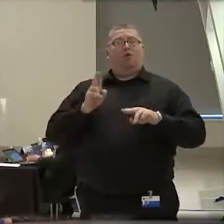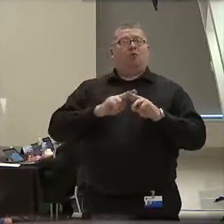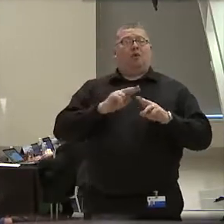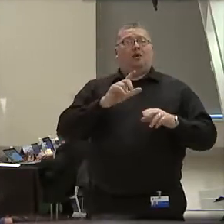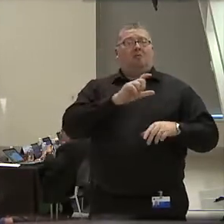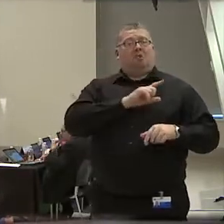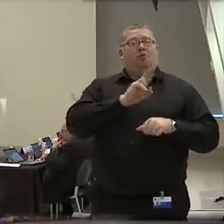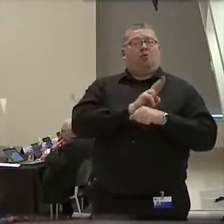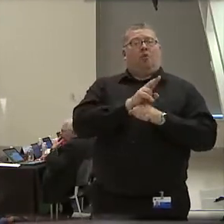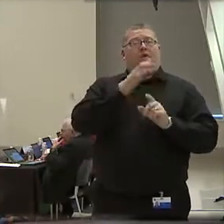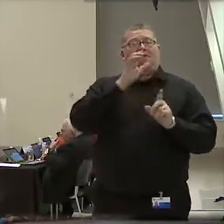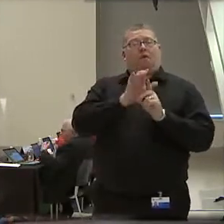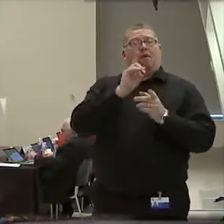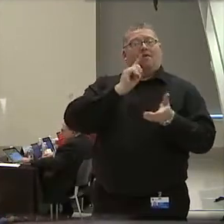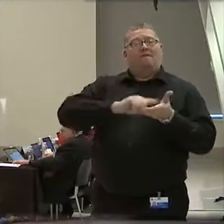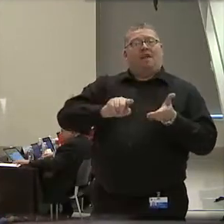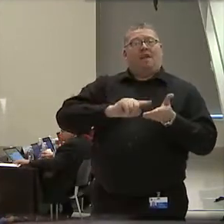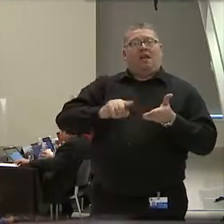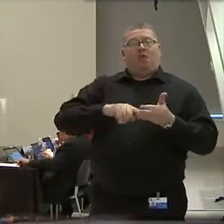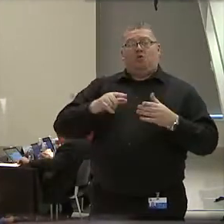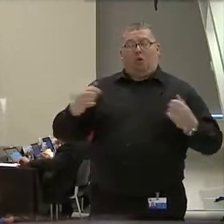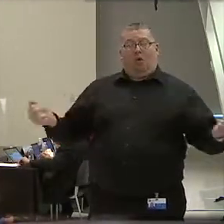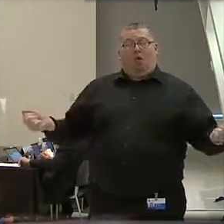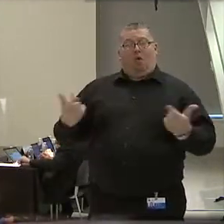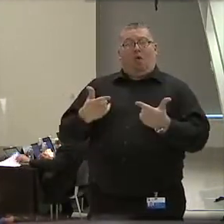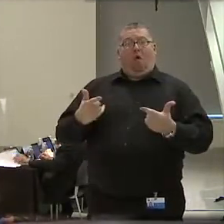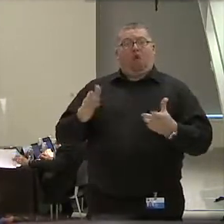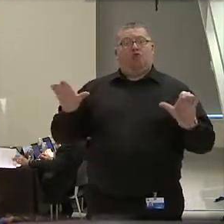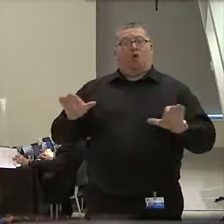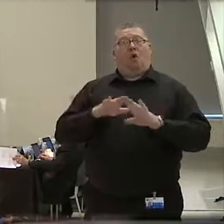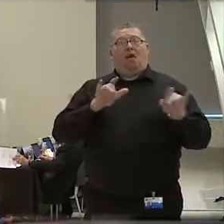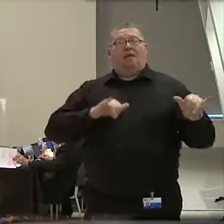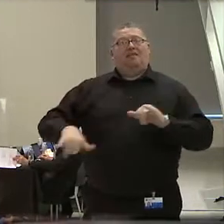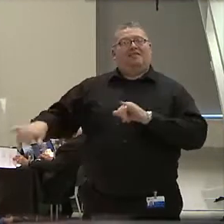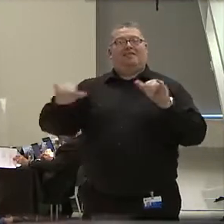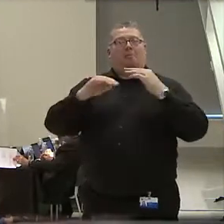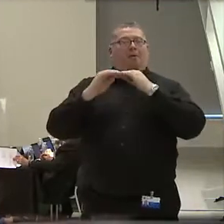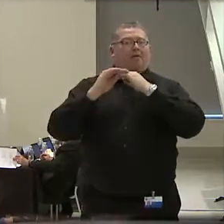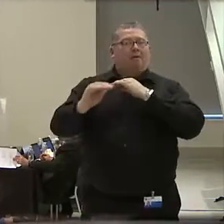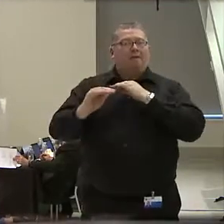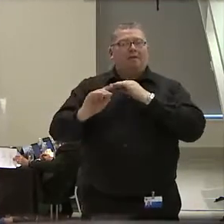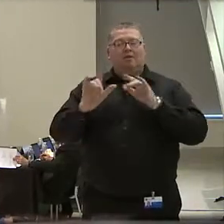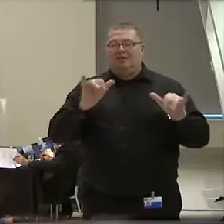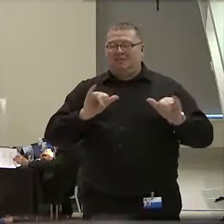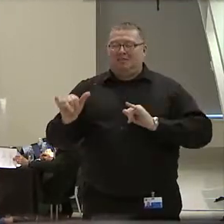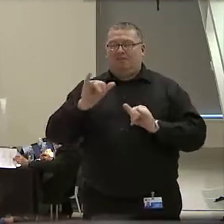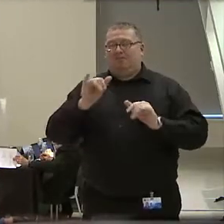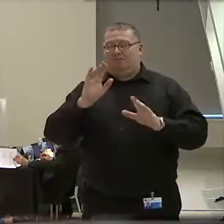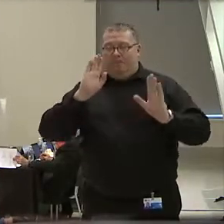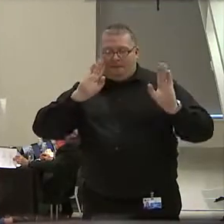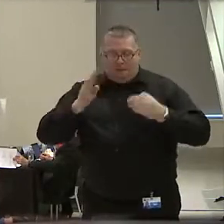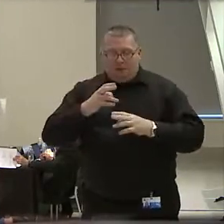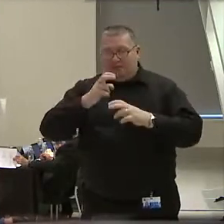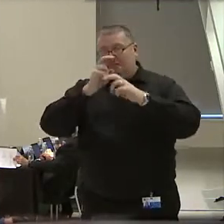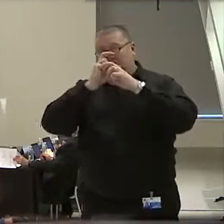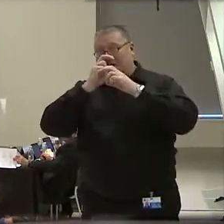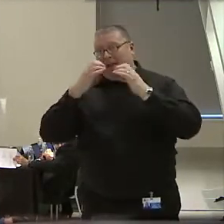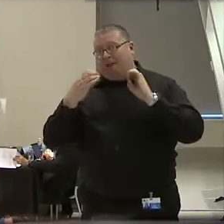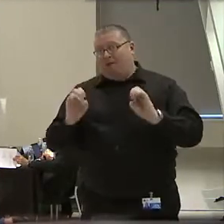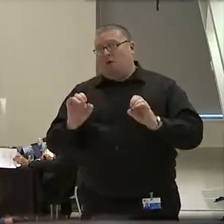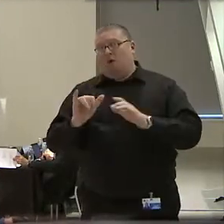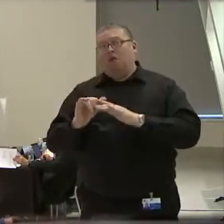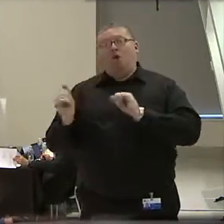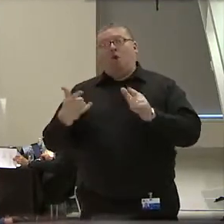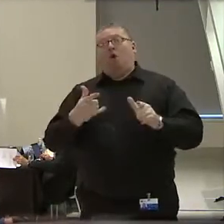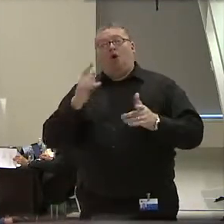police use of force investigations so that every one of them is done on the same, with the same intensity and effort as a murder